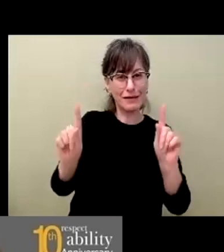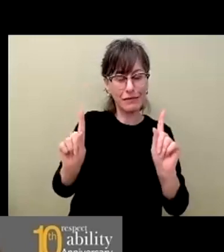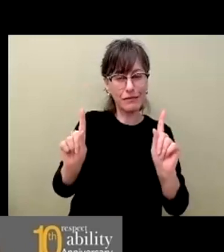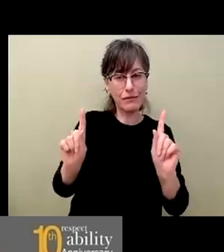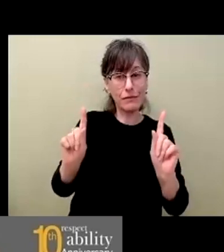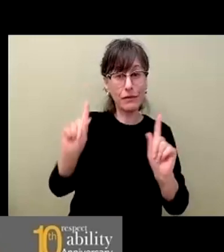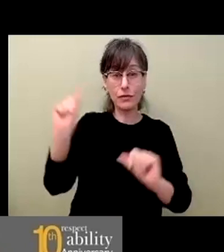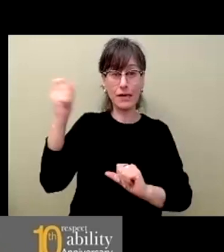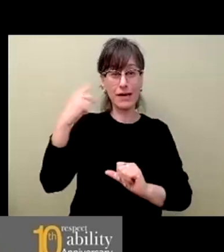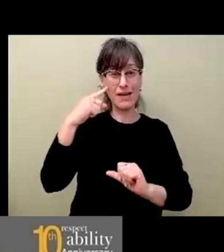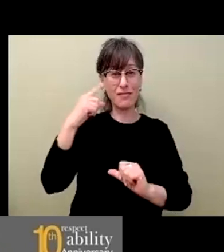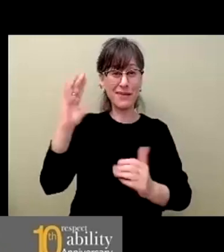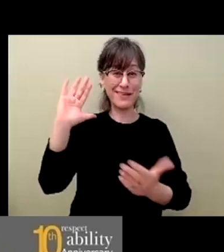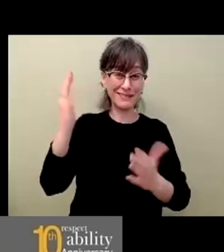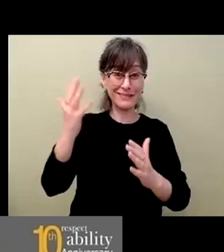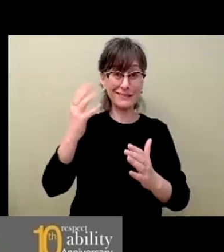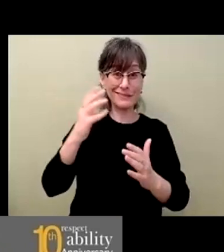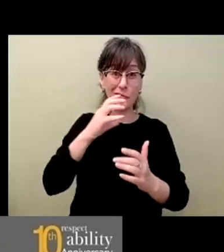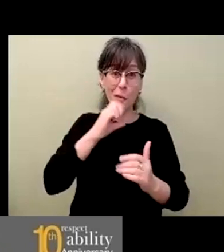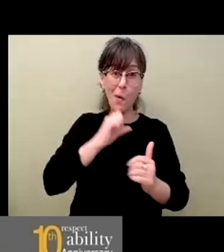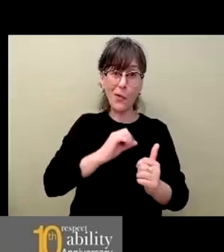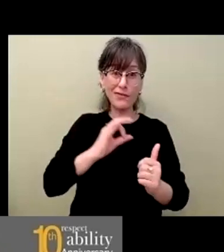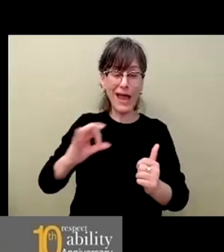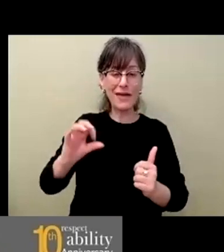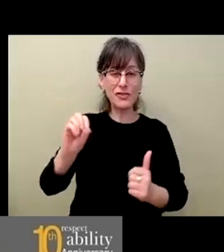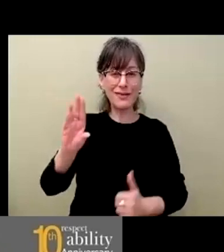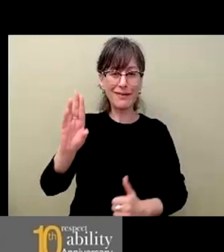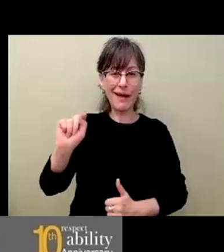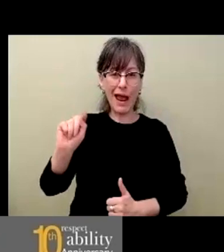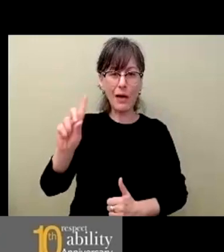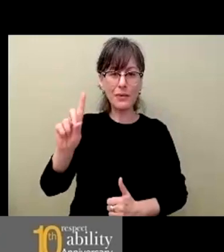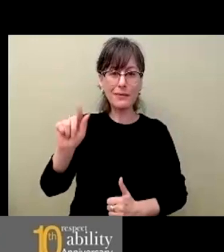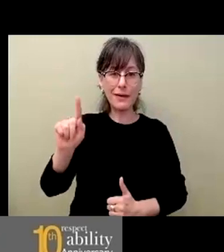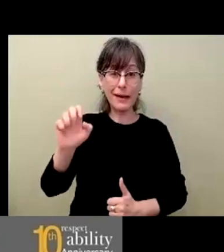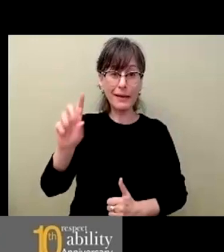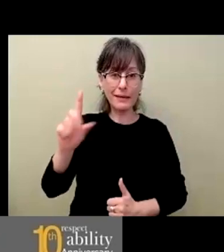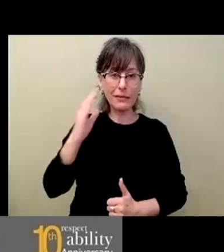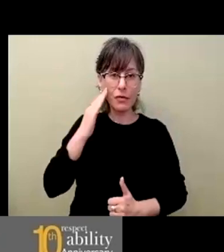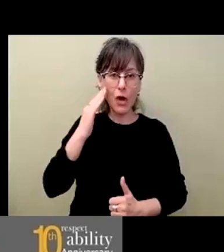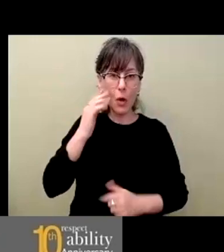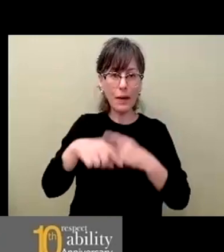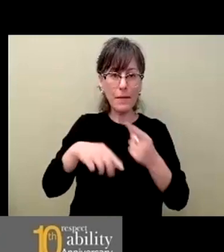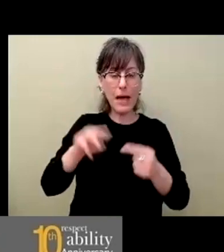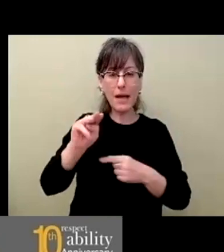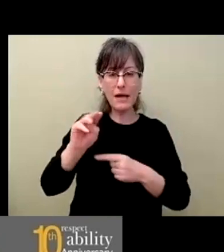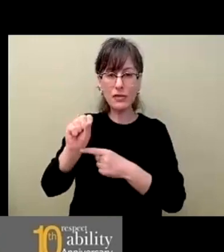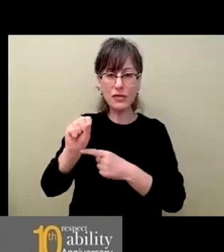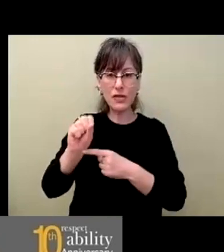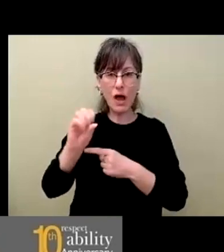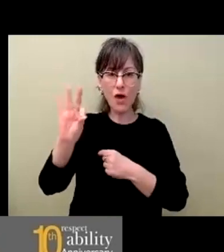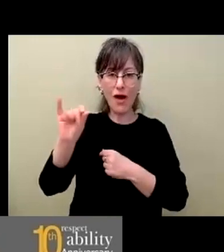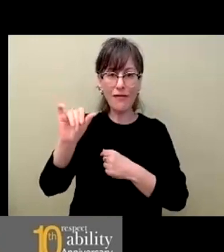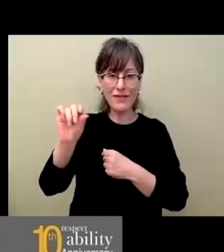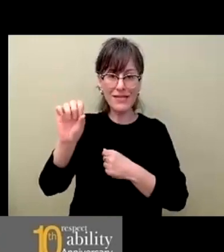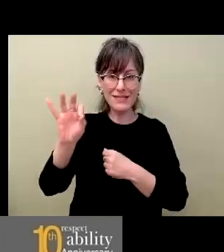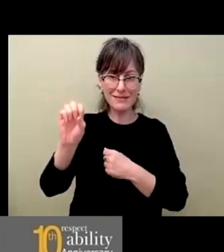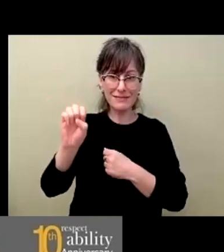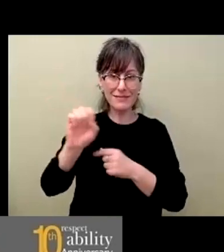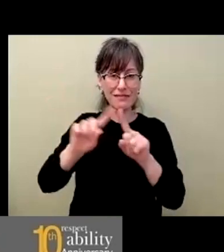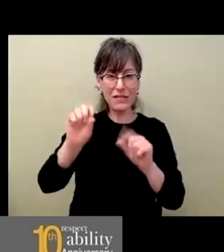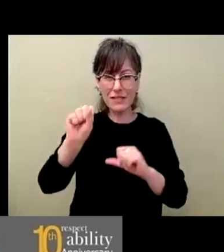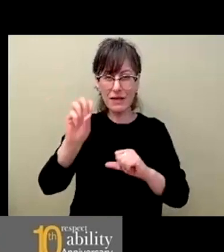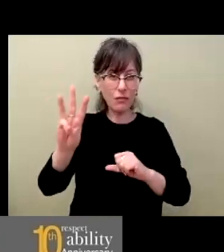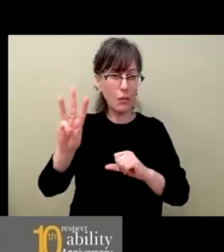government is pretty outdated. So knowing the ins and outs of Microsoft Office is going to be key, because you won't find anything